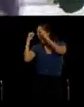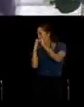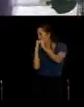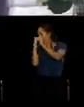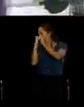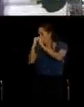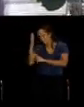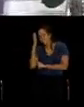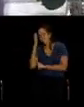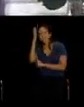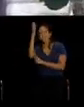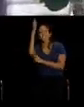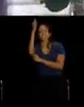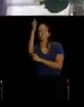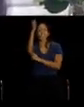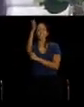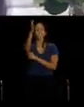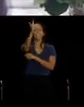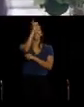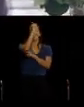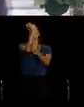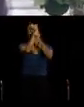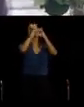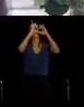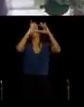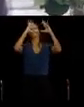our eyes to